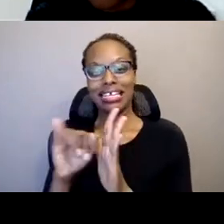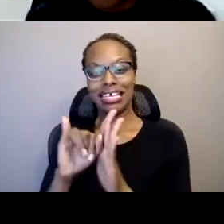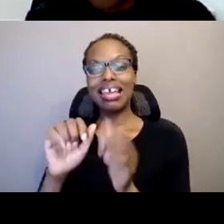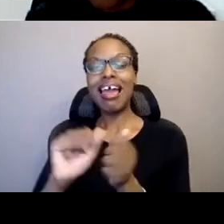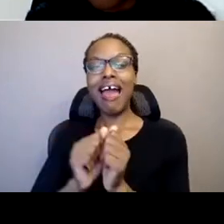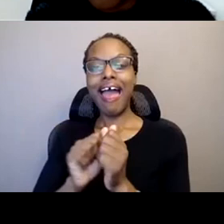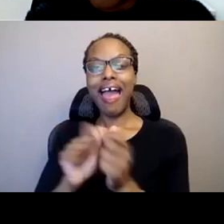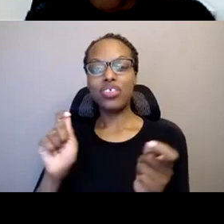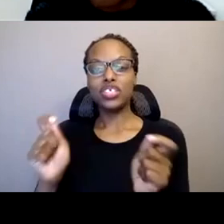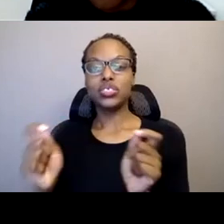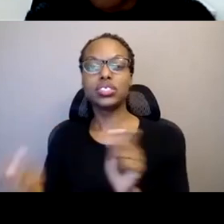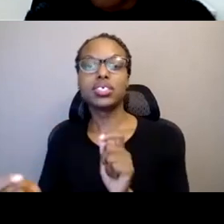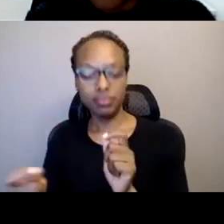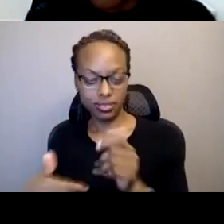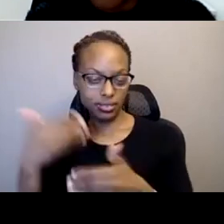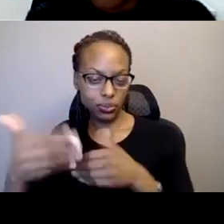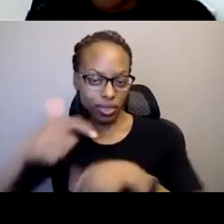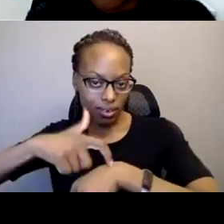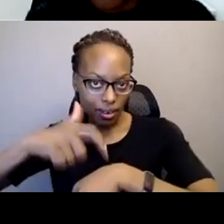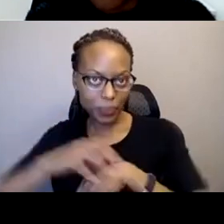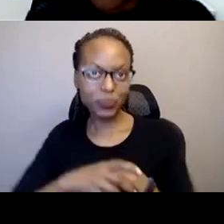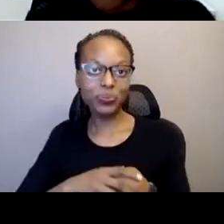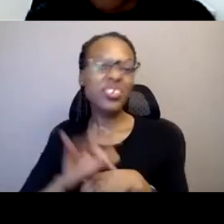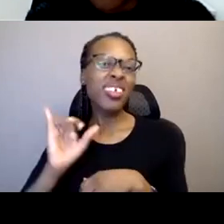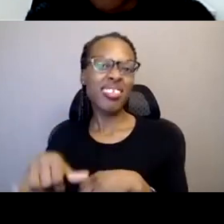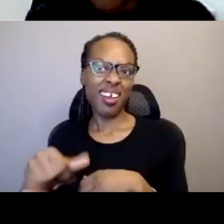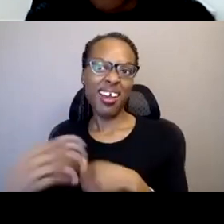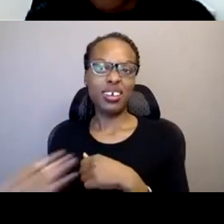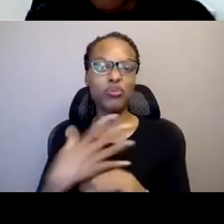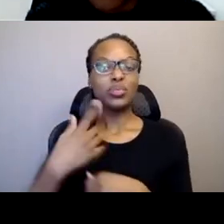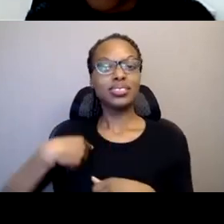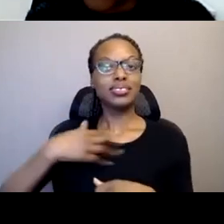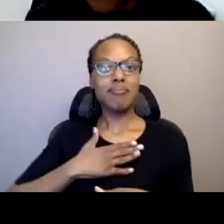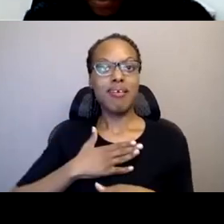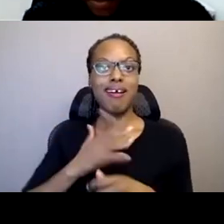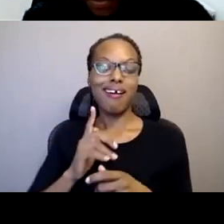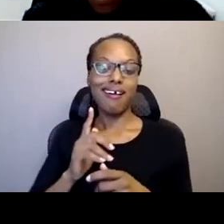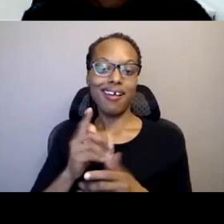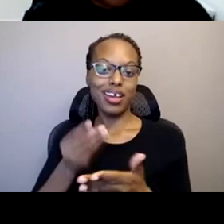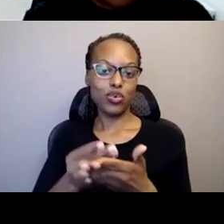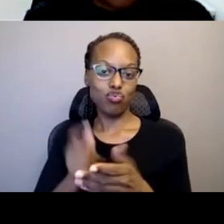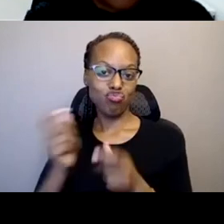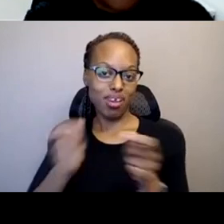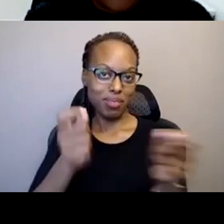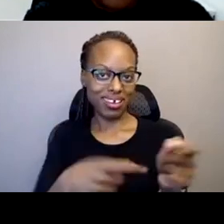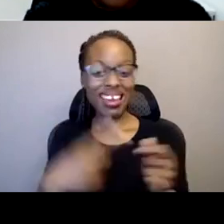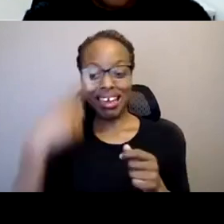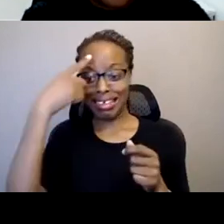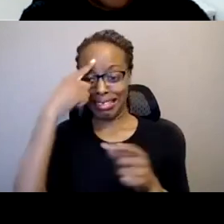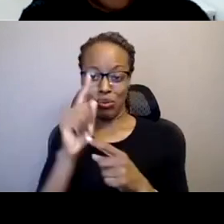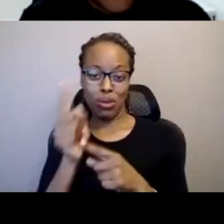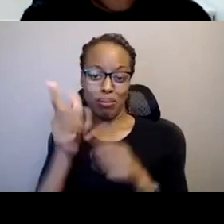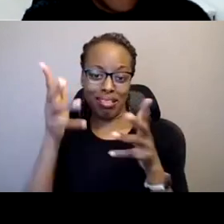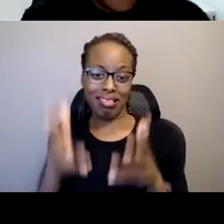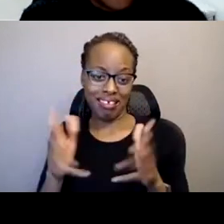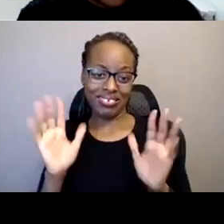making practice as well. Lisa, any more questions, or should we close? I think we have 1 minute. We